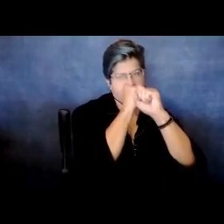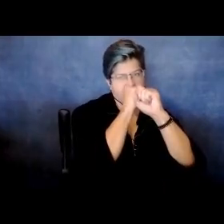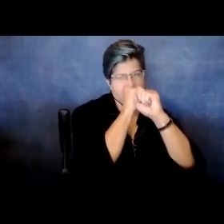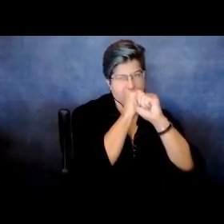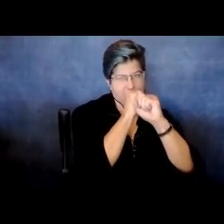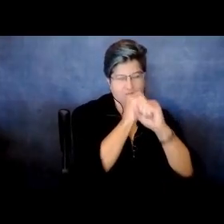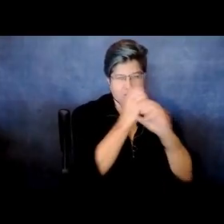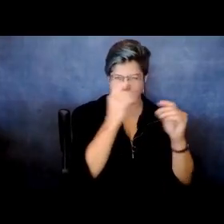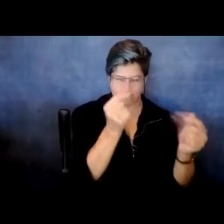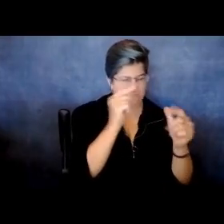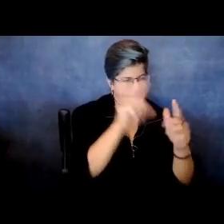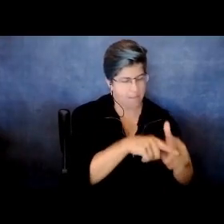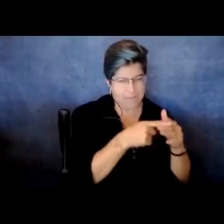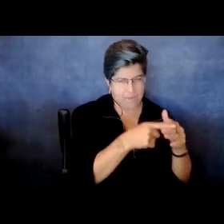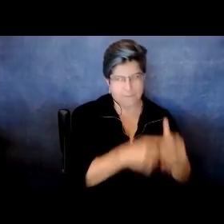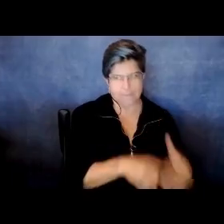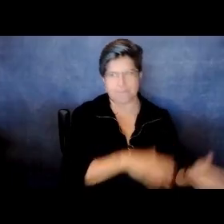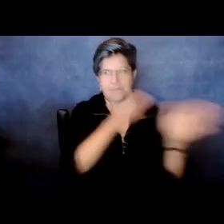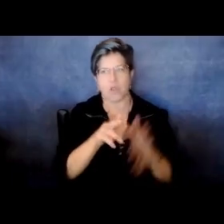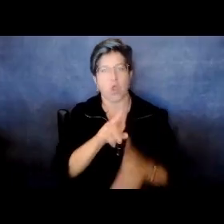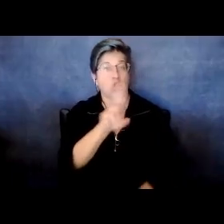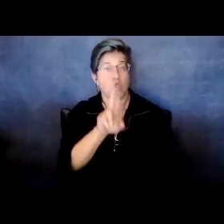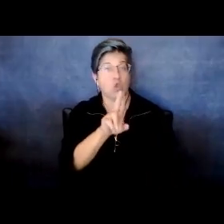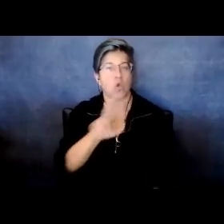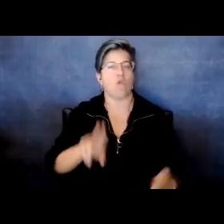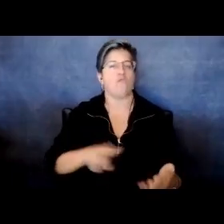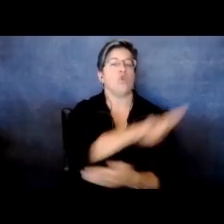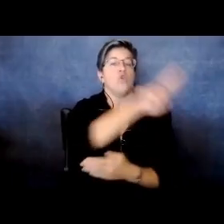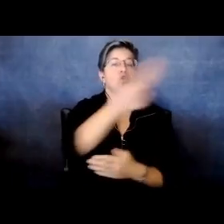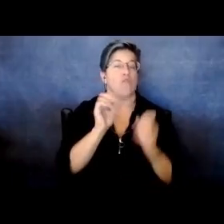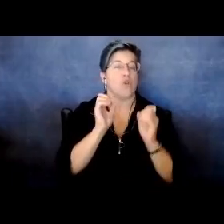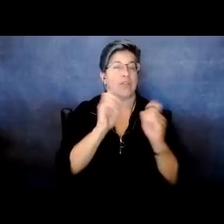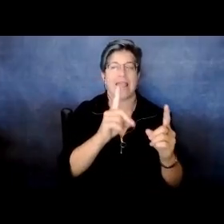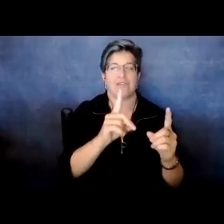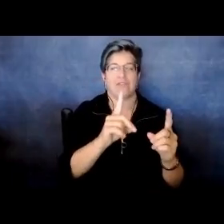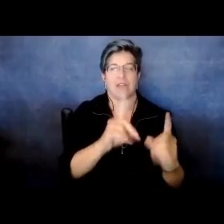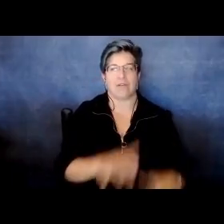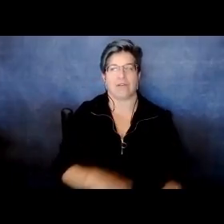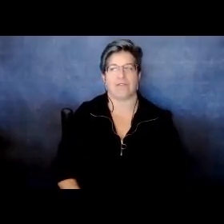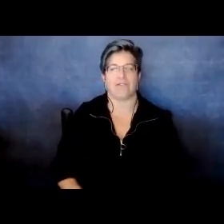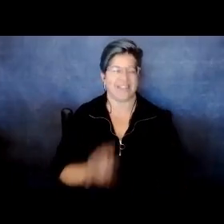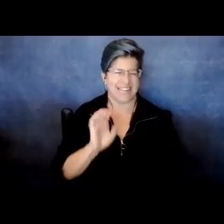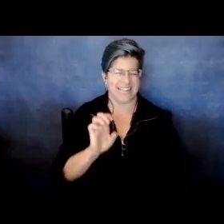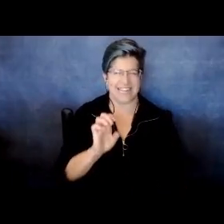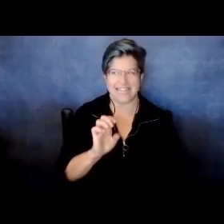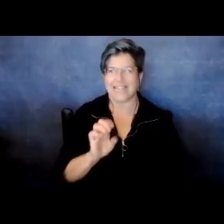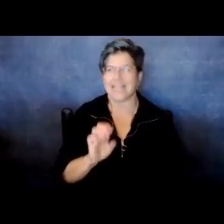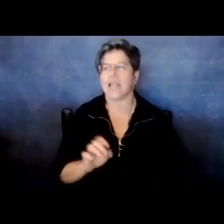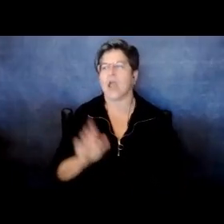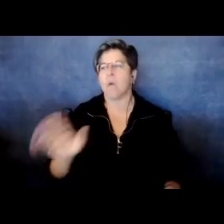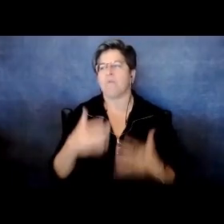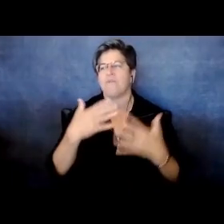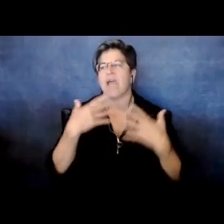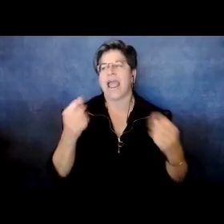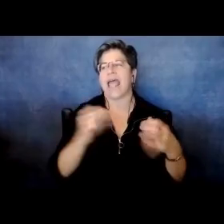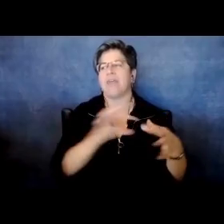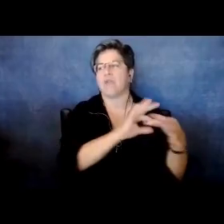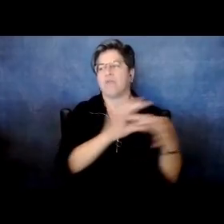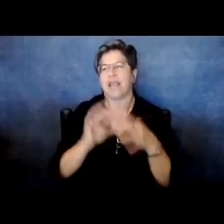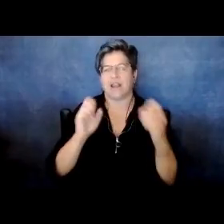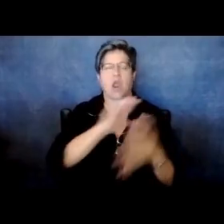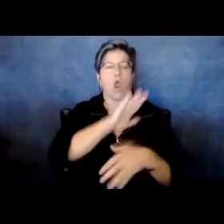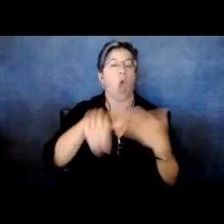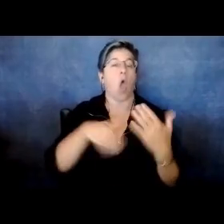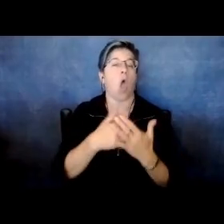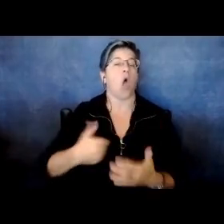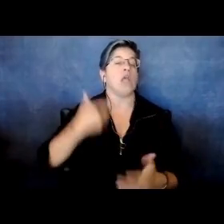front. U for universal education, provide healthy relationship education to all of your young